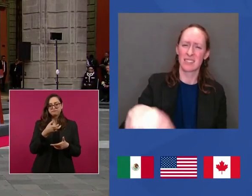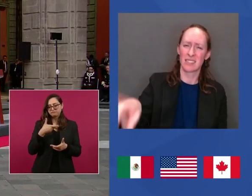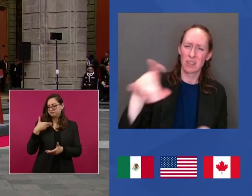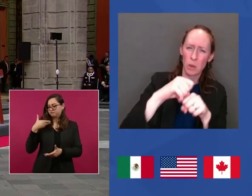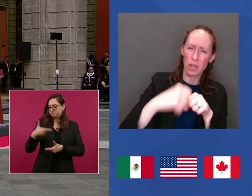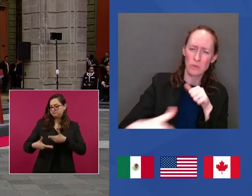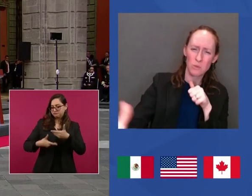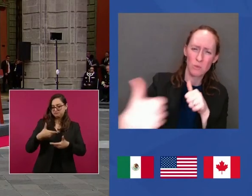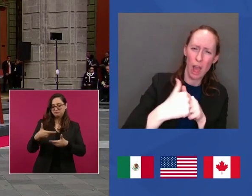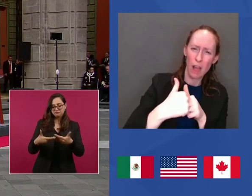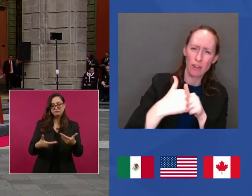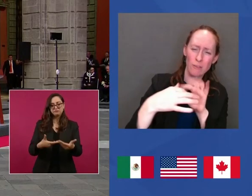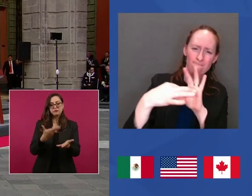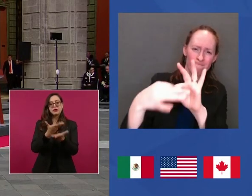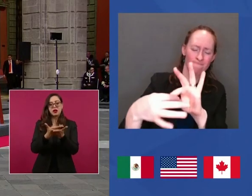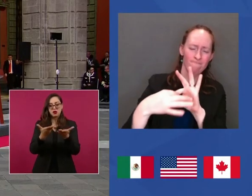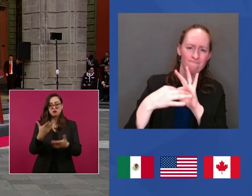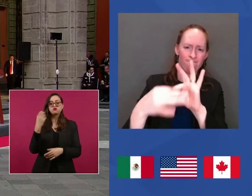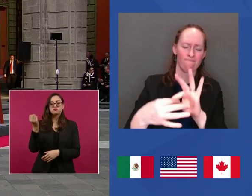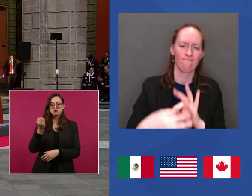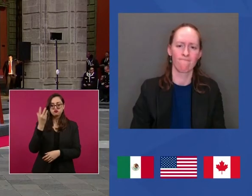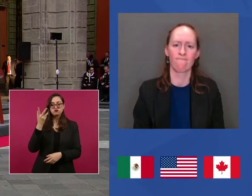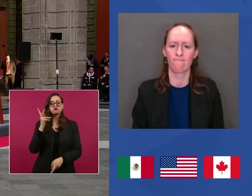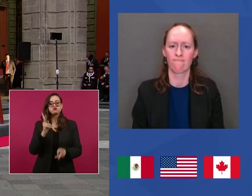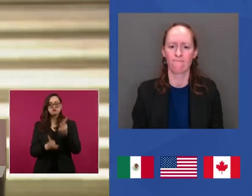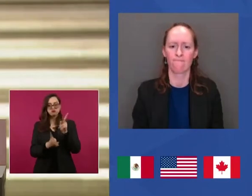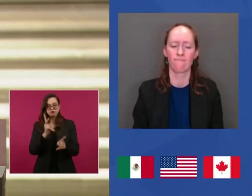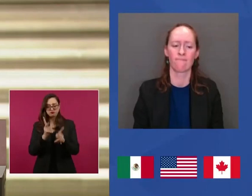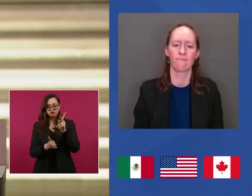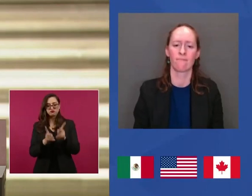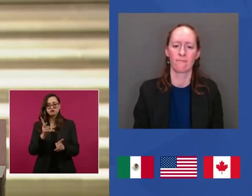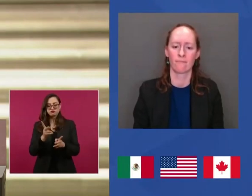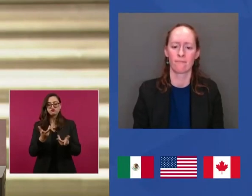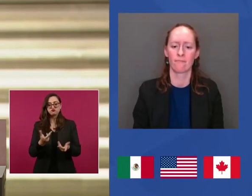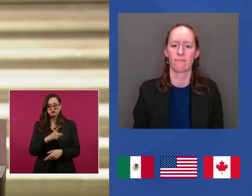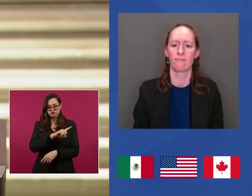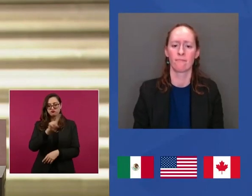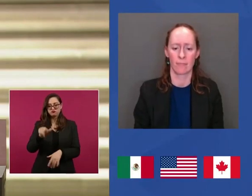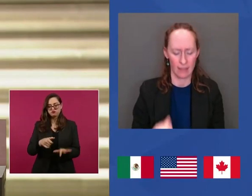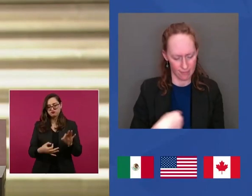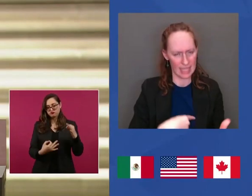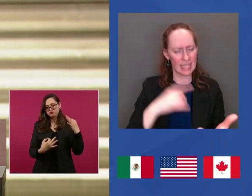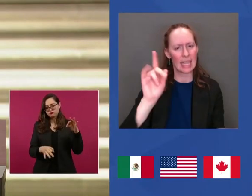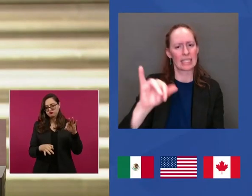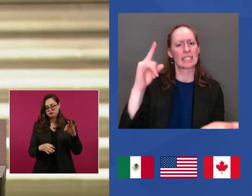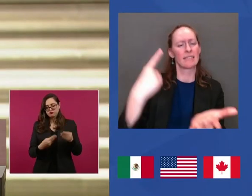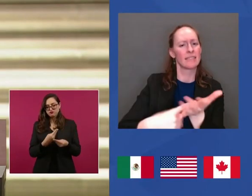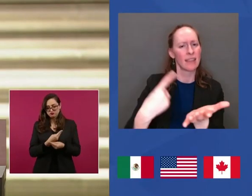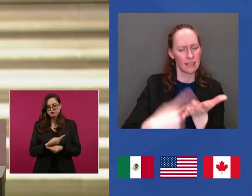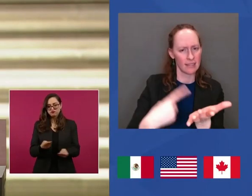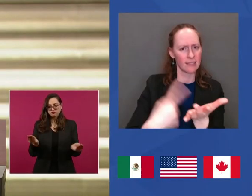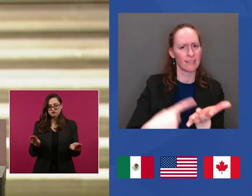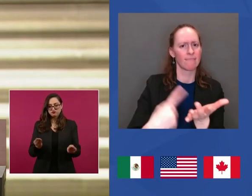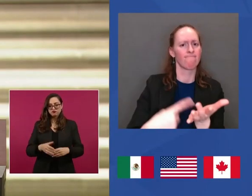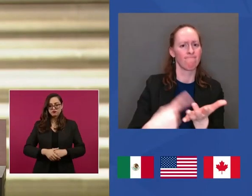is something we've been doing, and we discussed it in this summit. It is in the communique we are